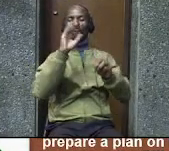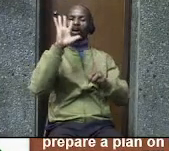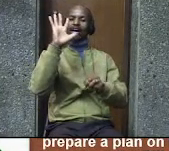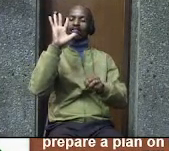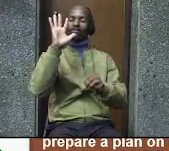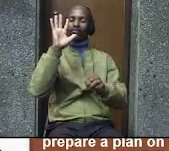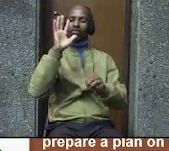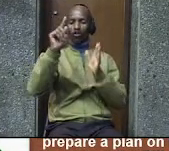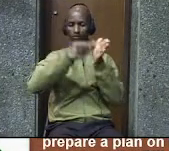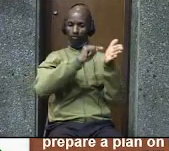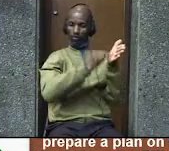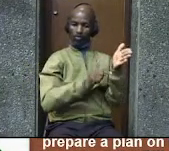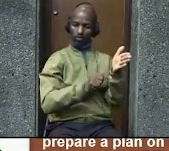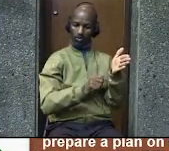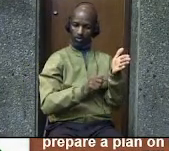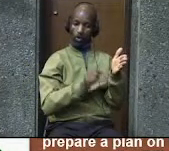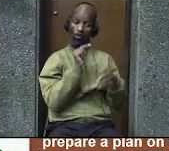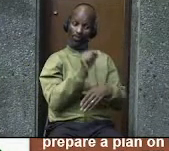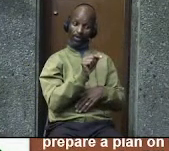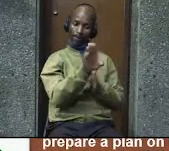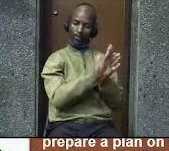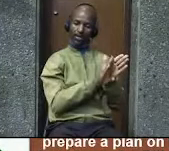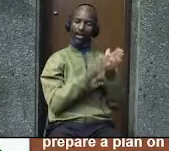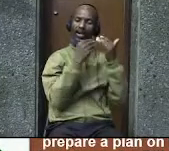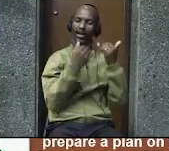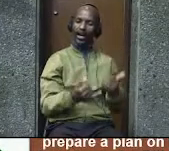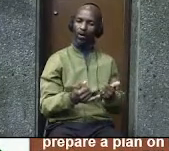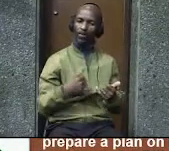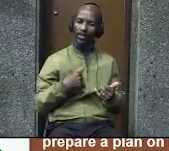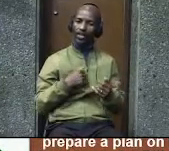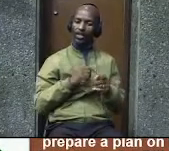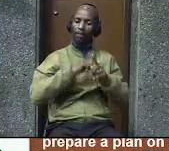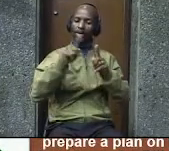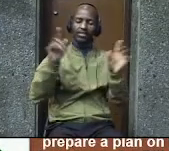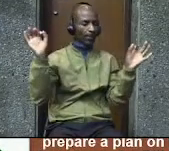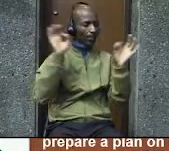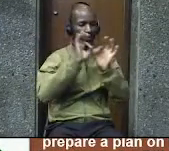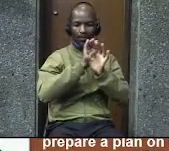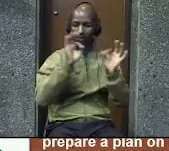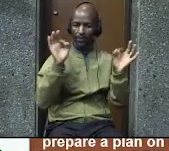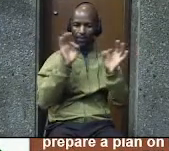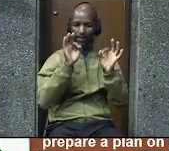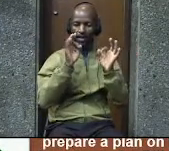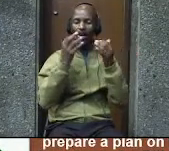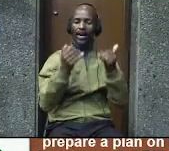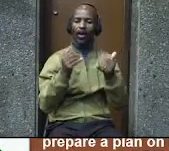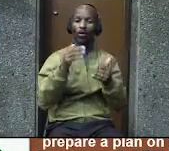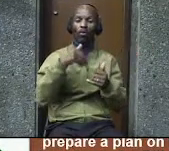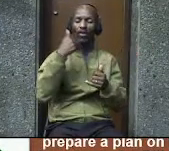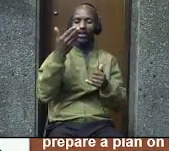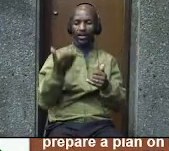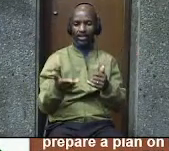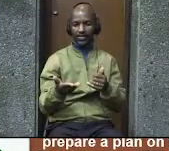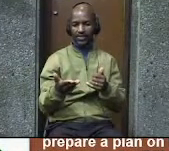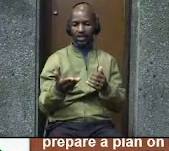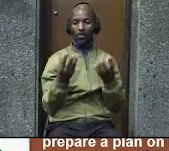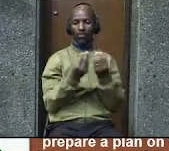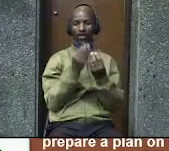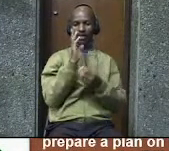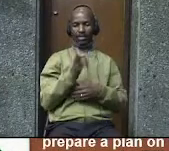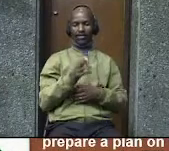votes on this bill, then it won't pass. The next phase